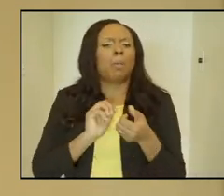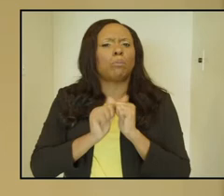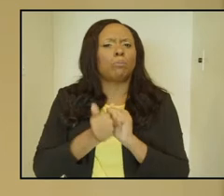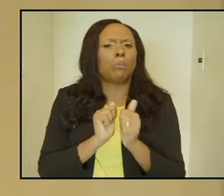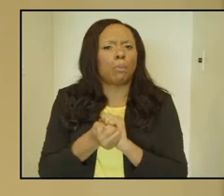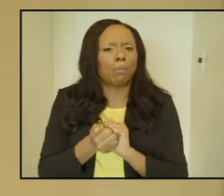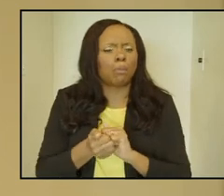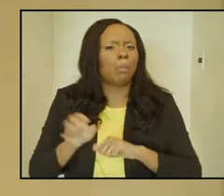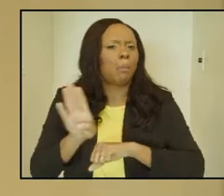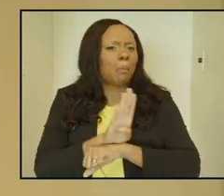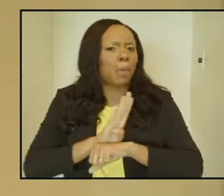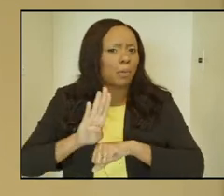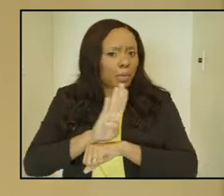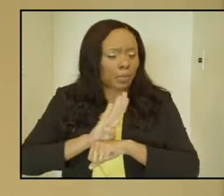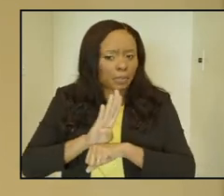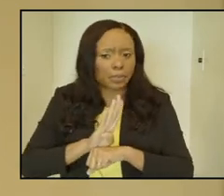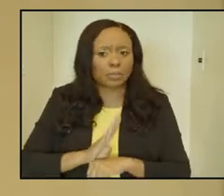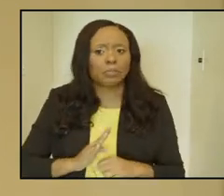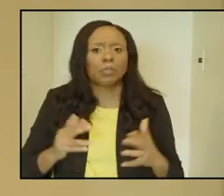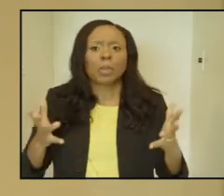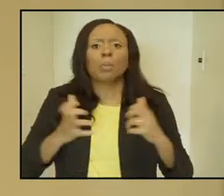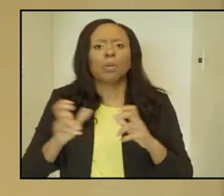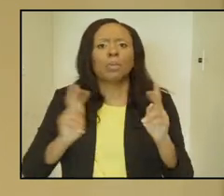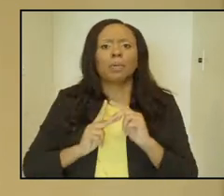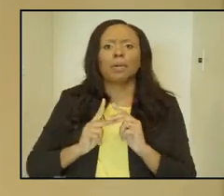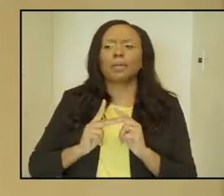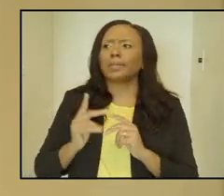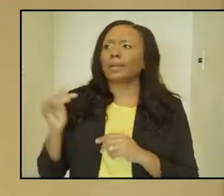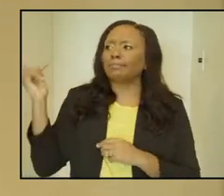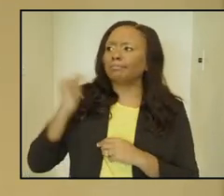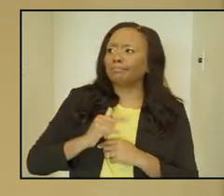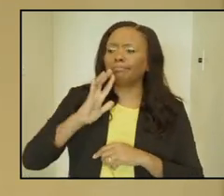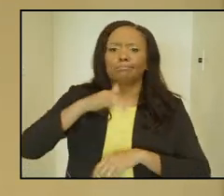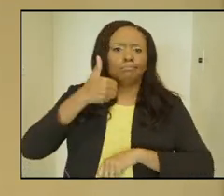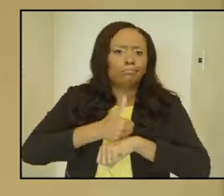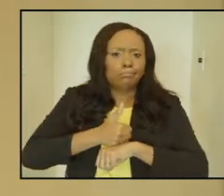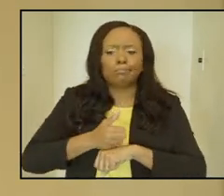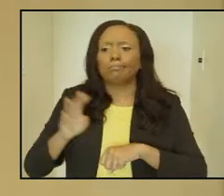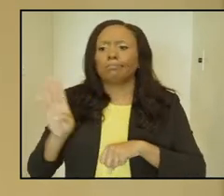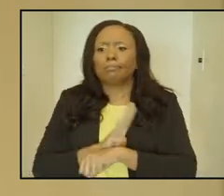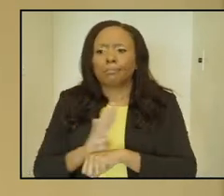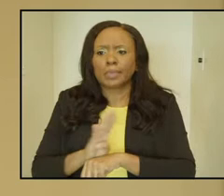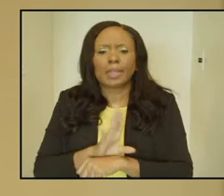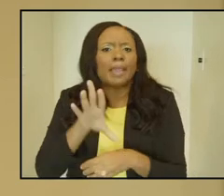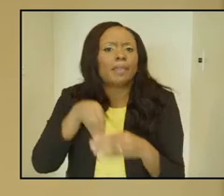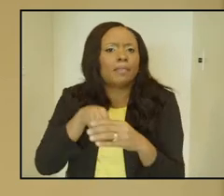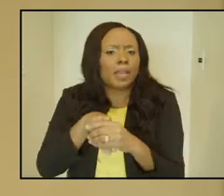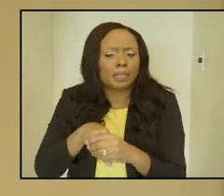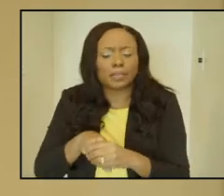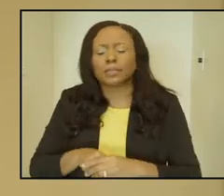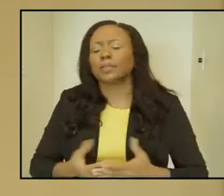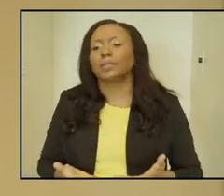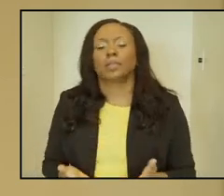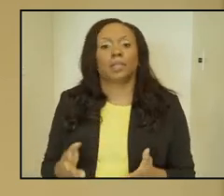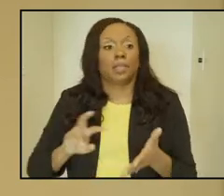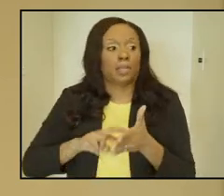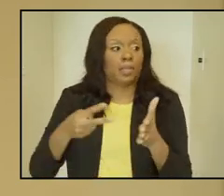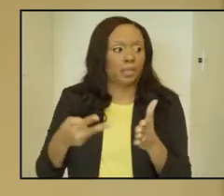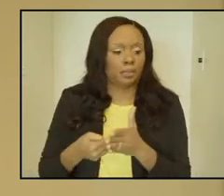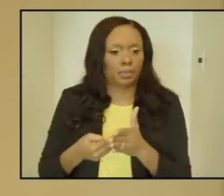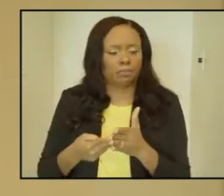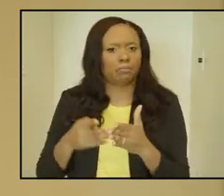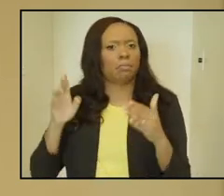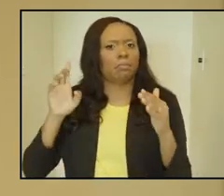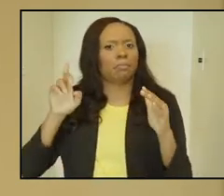for international and local investments to abound, it is critical that a level of efficiency be attained in the corporate